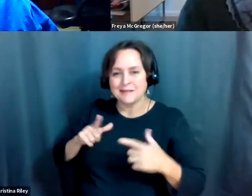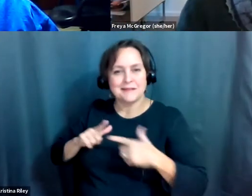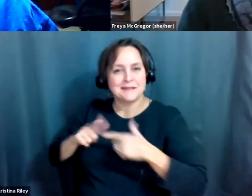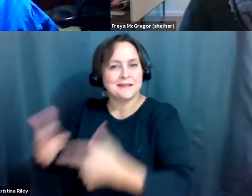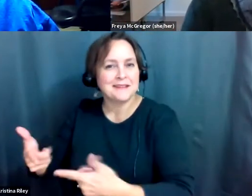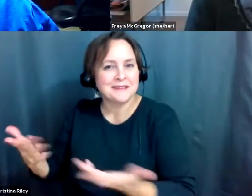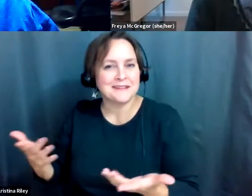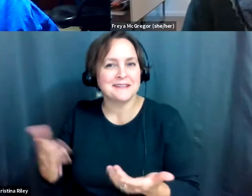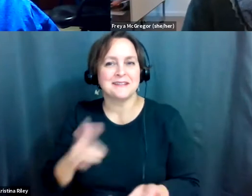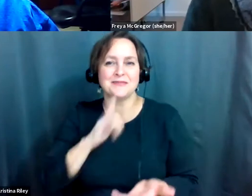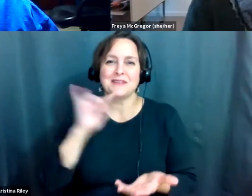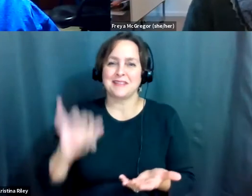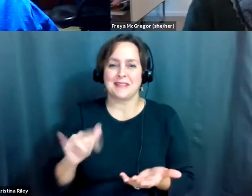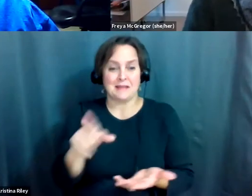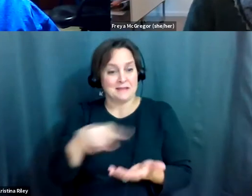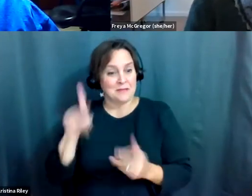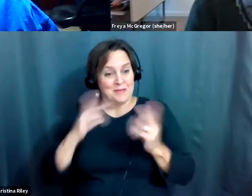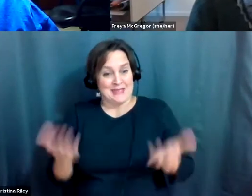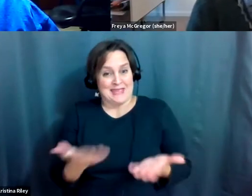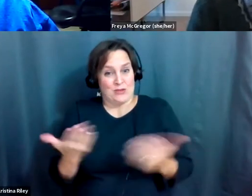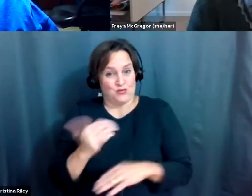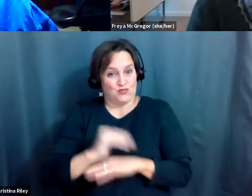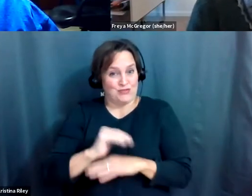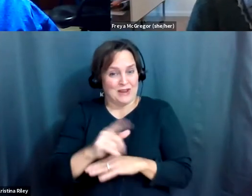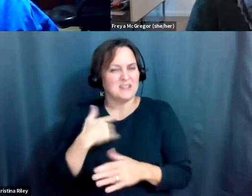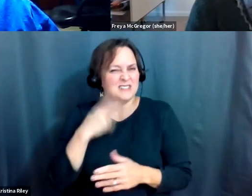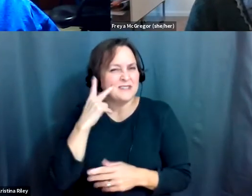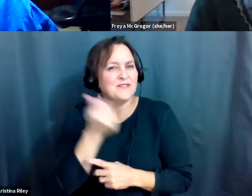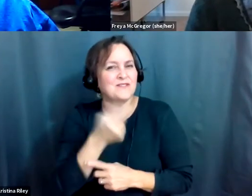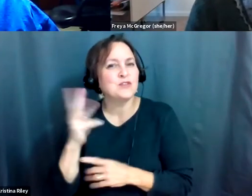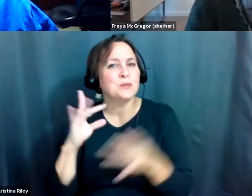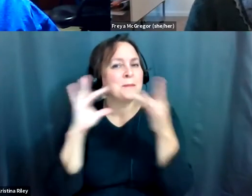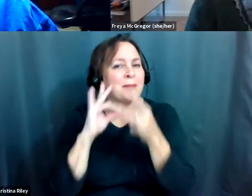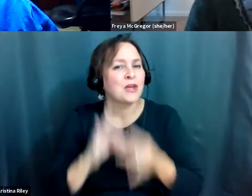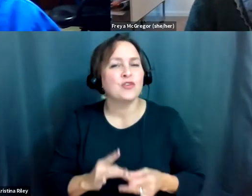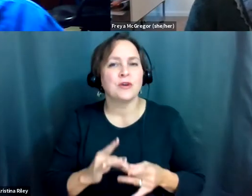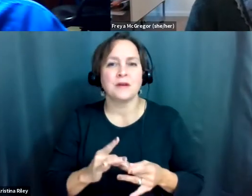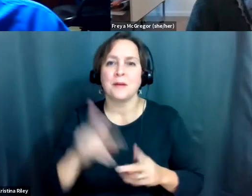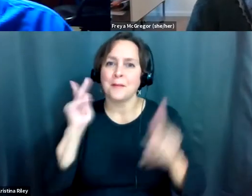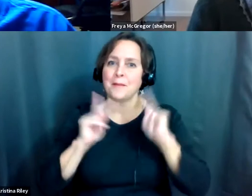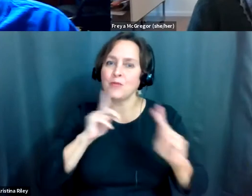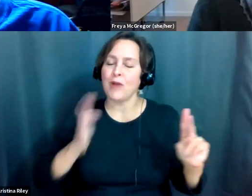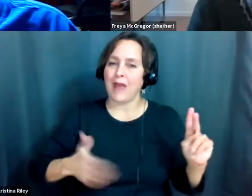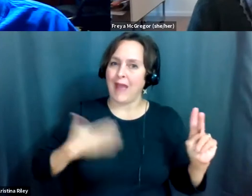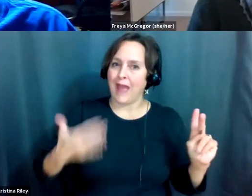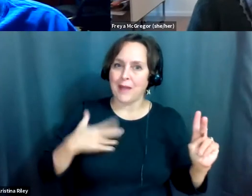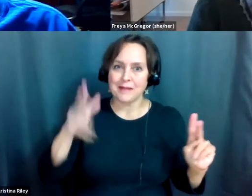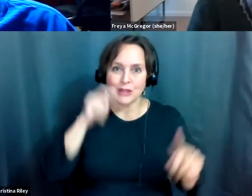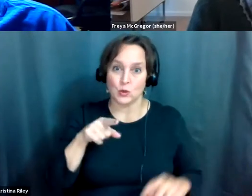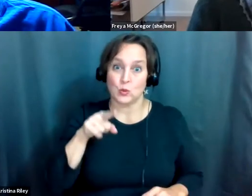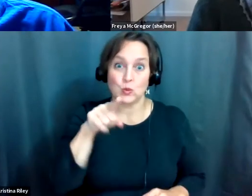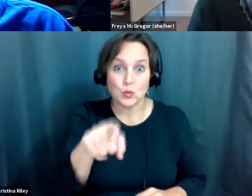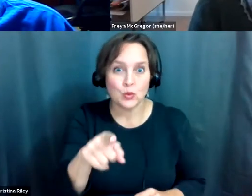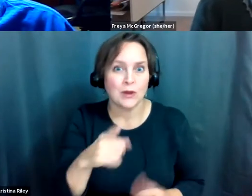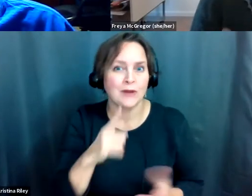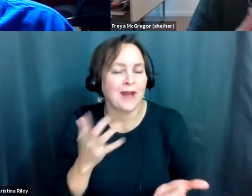there's already been, I've just seen a few comments in the chat of folks who are really glad to listen to you. So it's, it's really awesome to